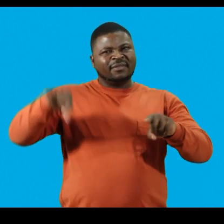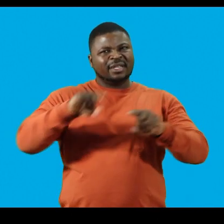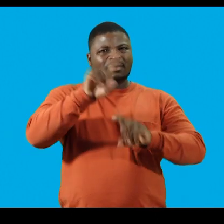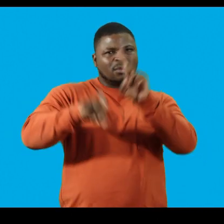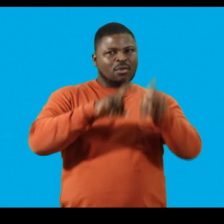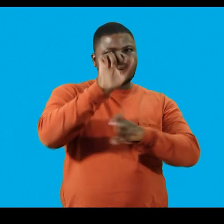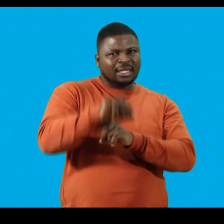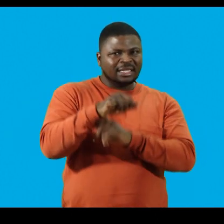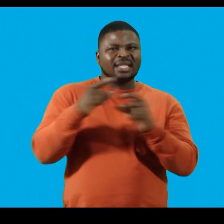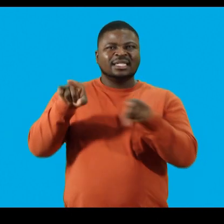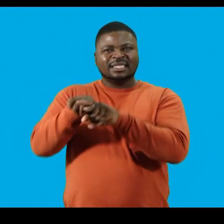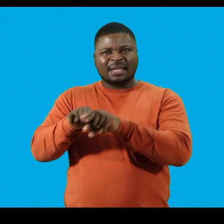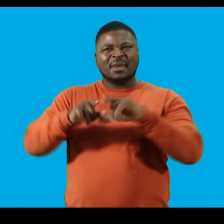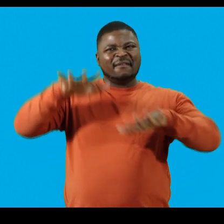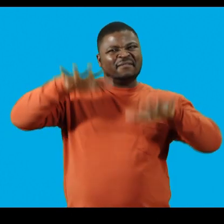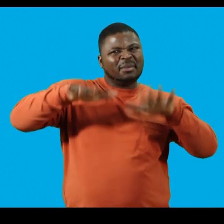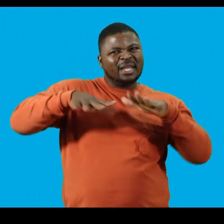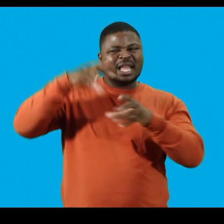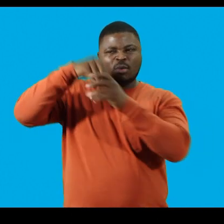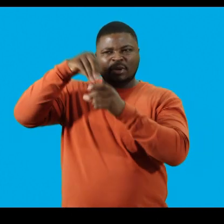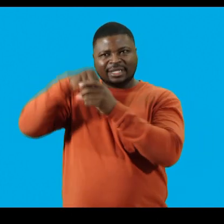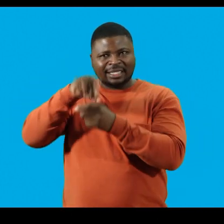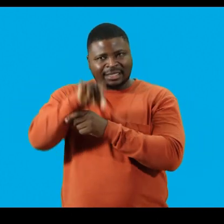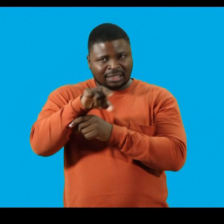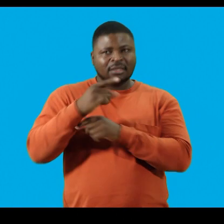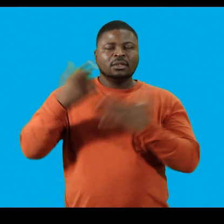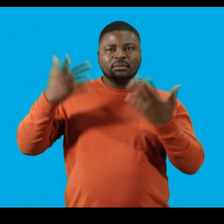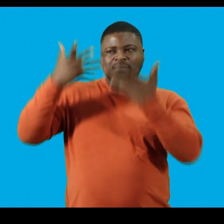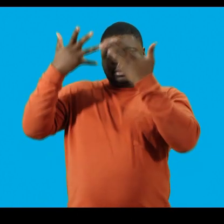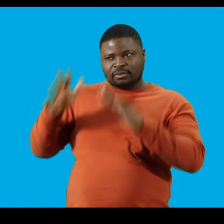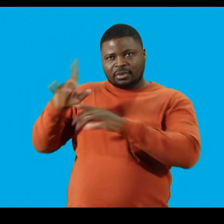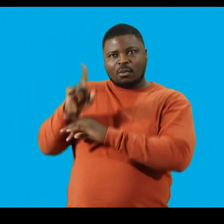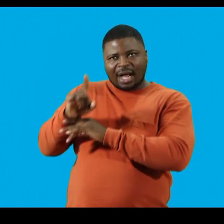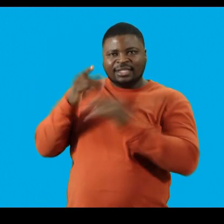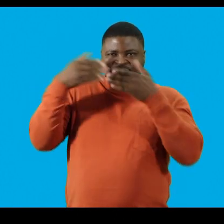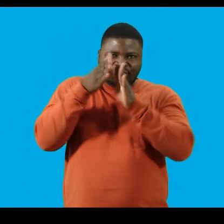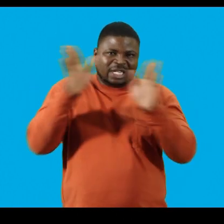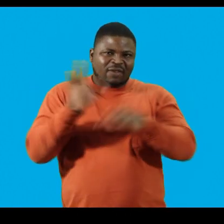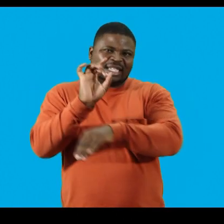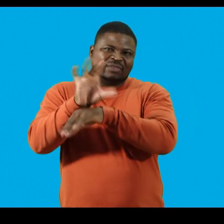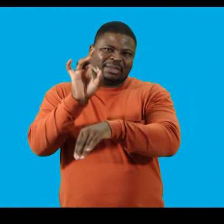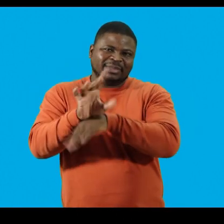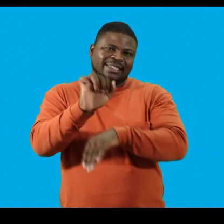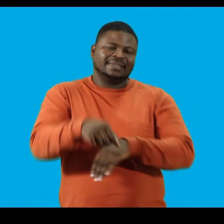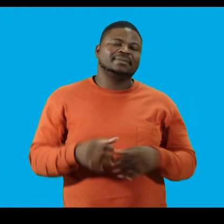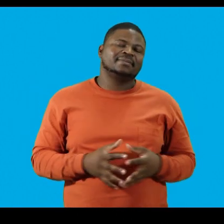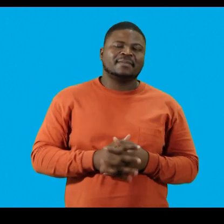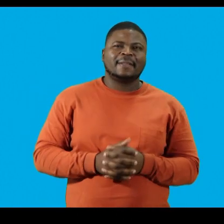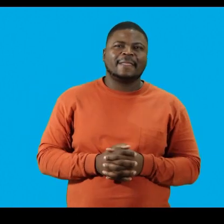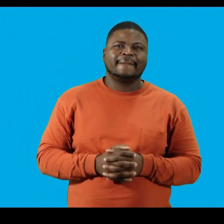questions, familiar context, and then we will end off with general tips.